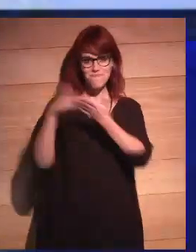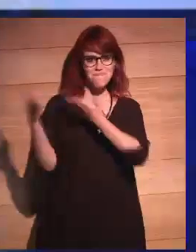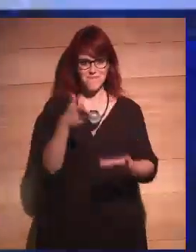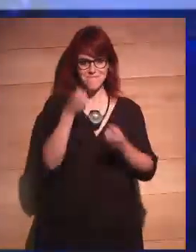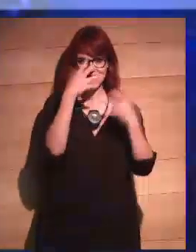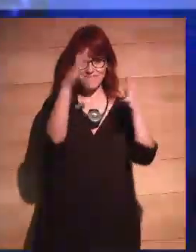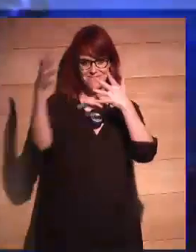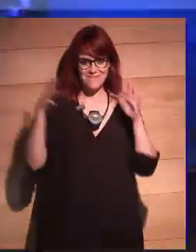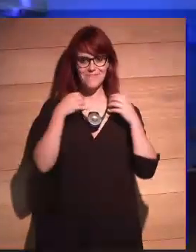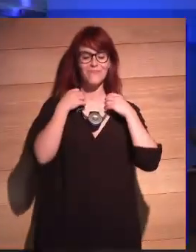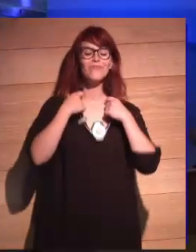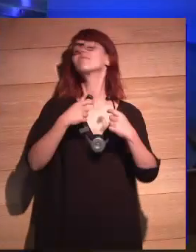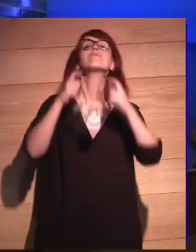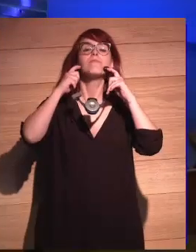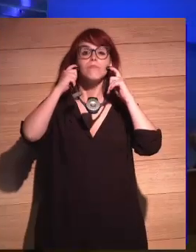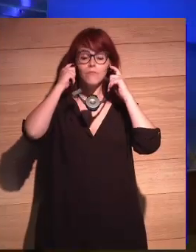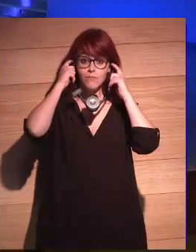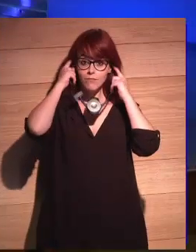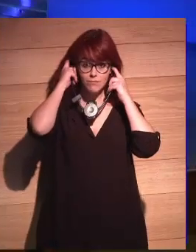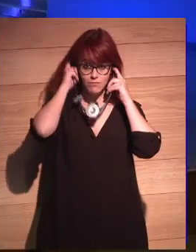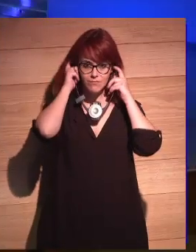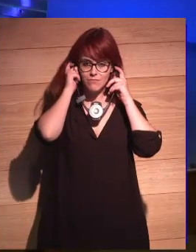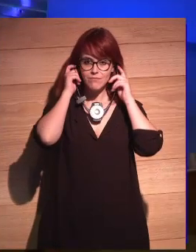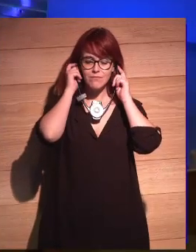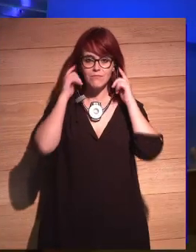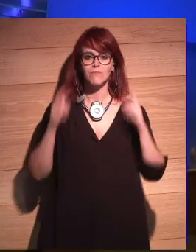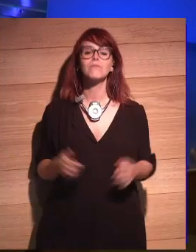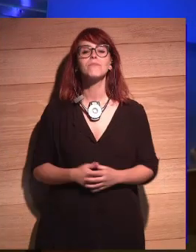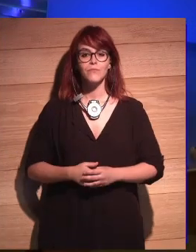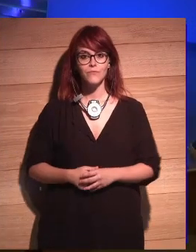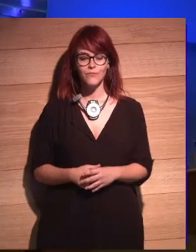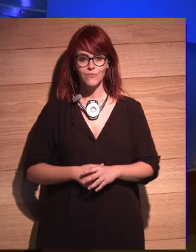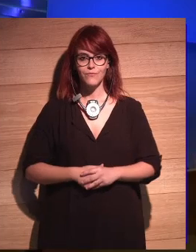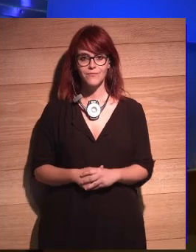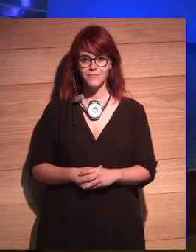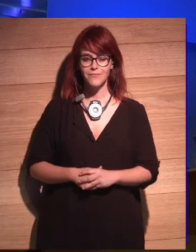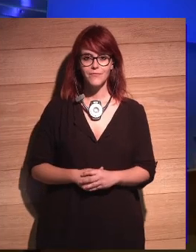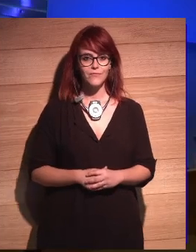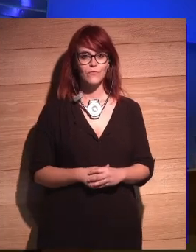from the future. I'll leave the floor to Mr. Forrester. Just unlock my machine.